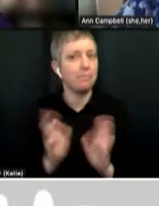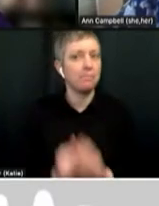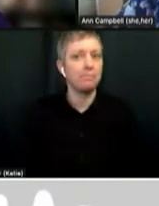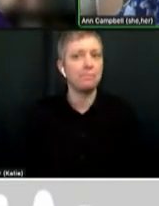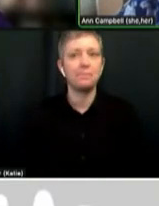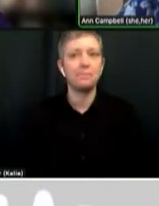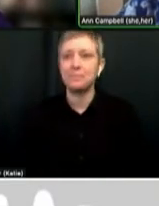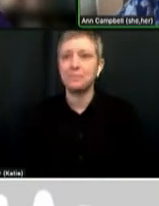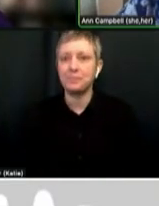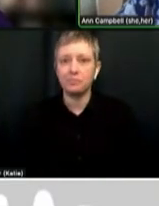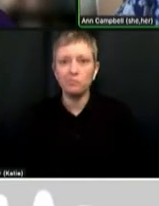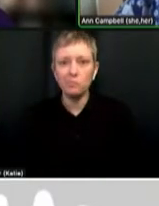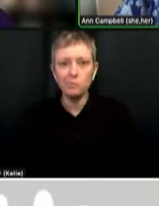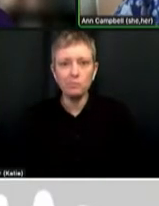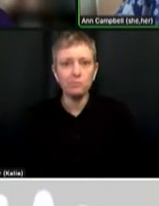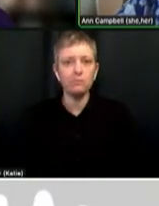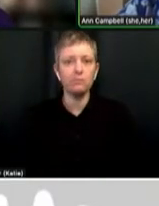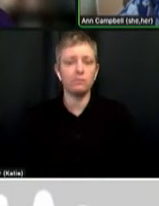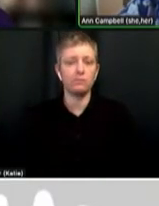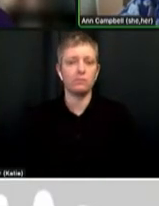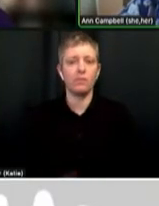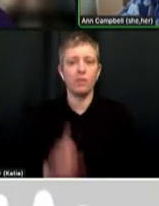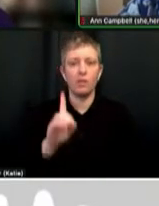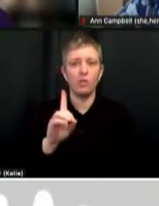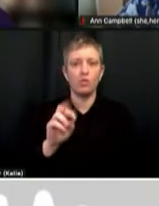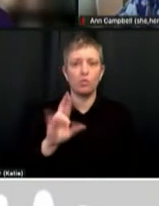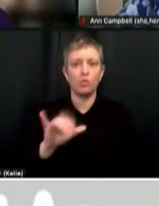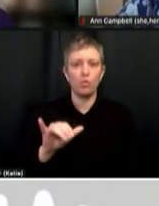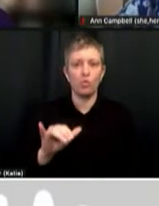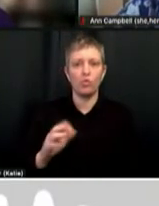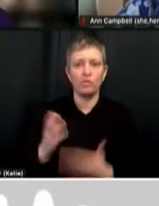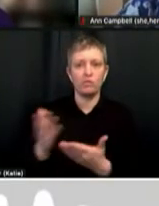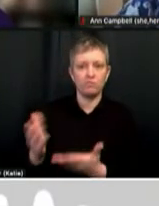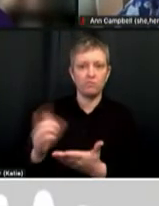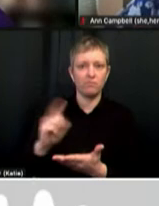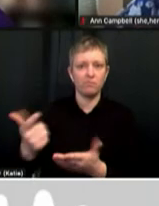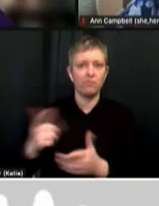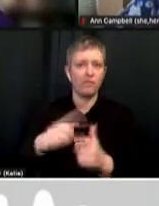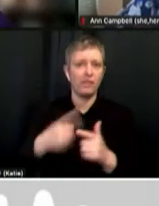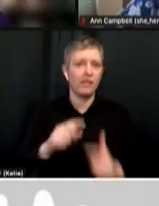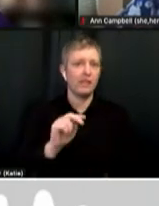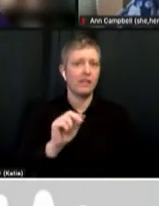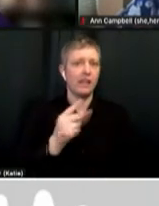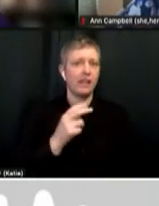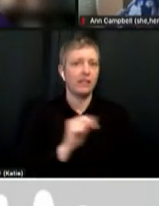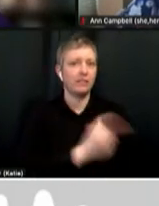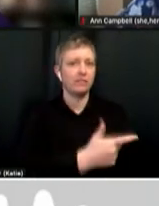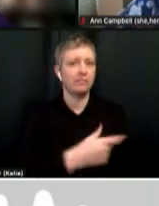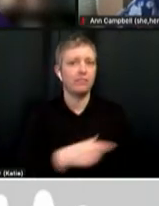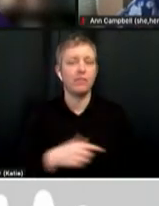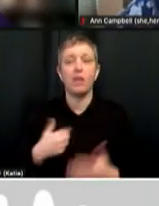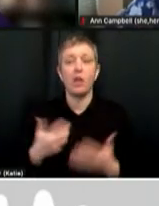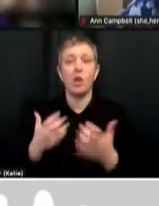Yes, I see Dory's hand up and then Nathan. Yeah, I just wanted to elevate a question from the